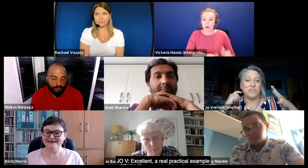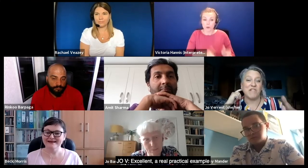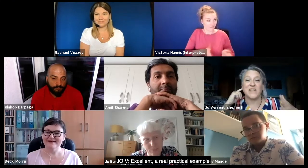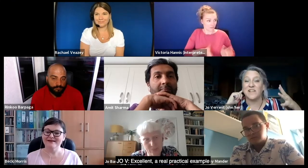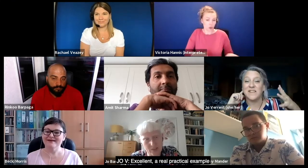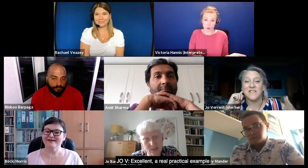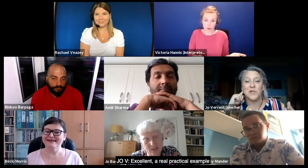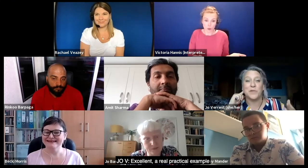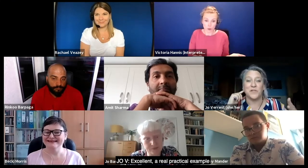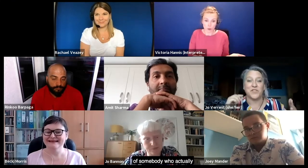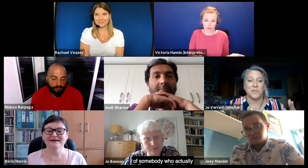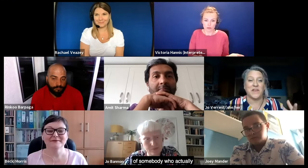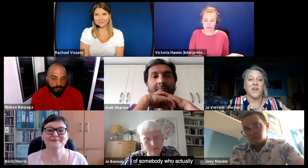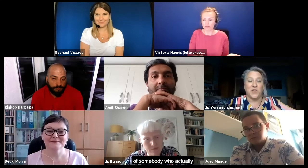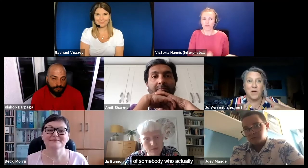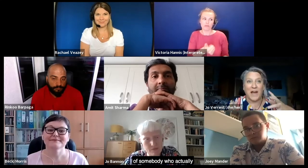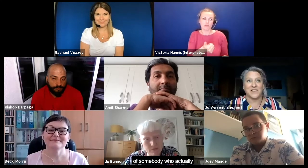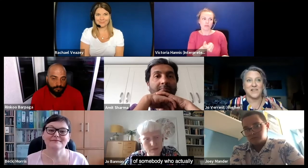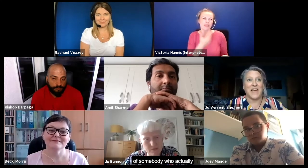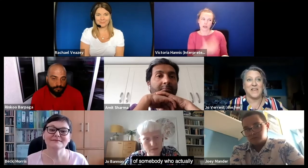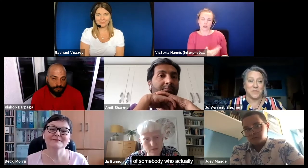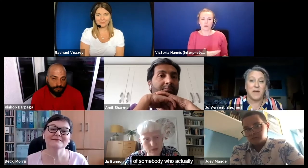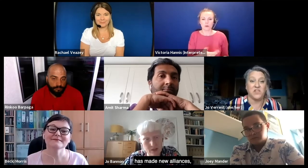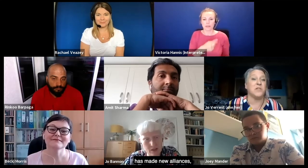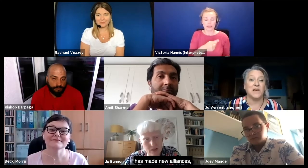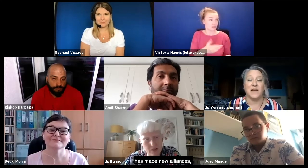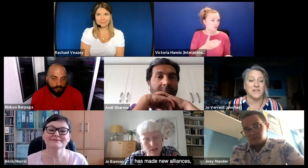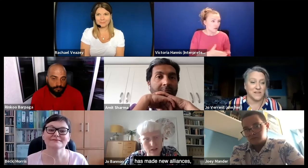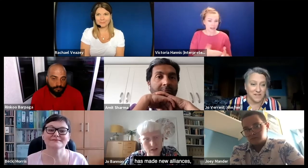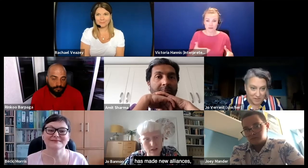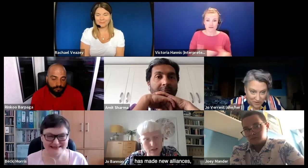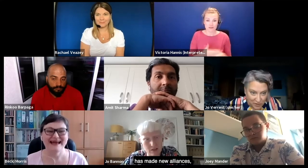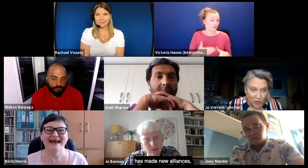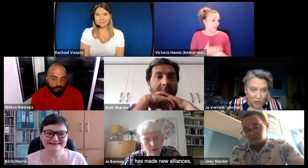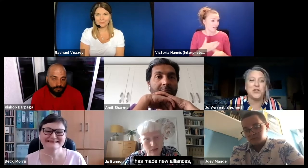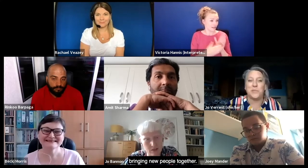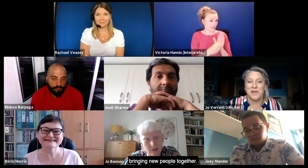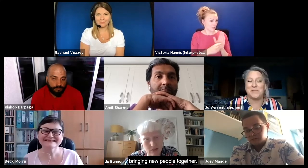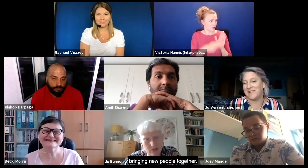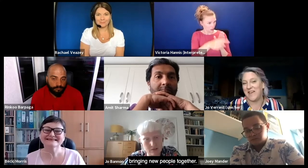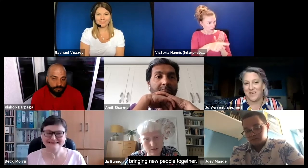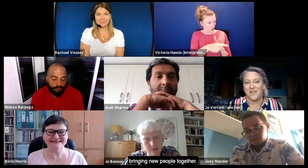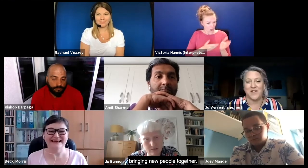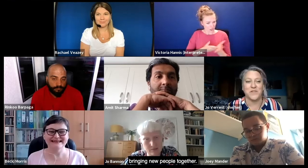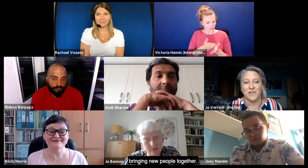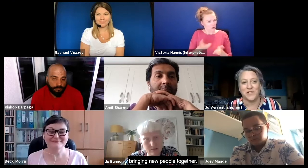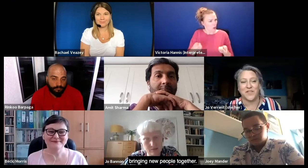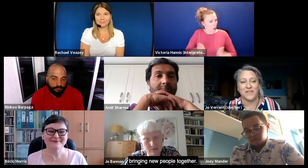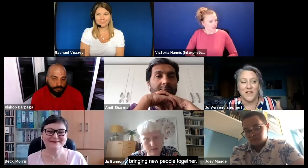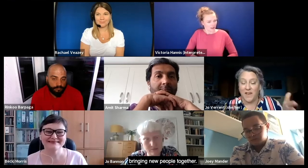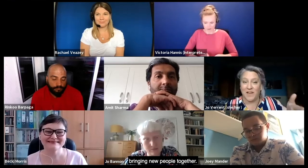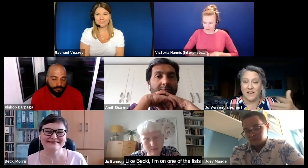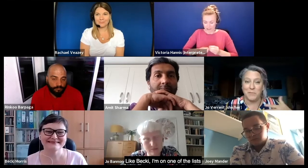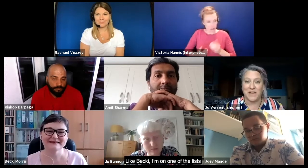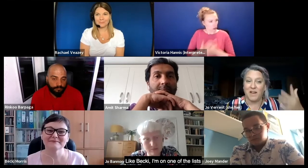real practical example of somebody who actually has made new alliances, put new people together as a result of